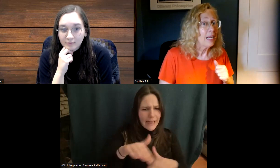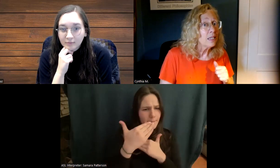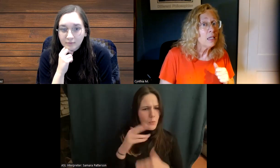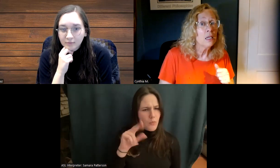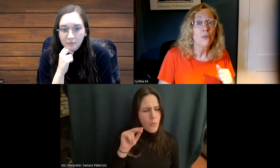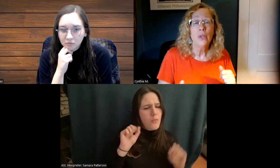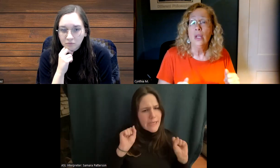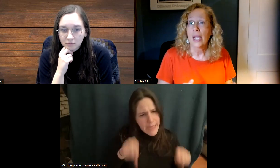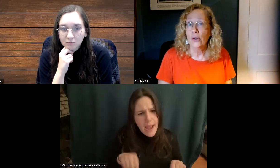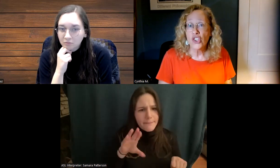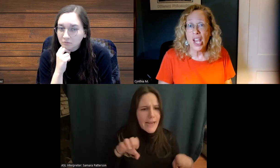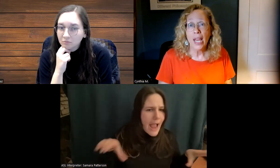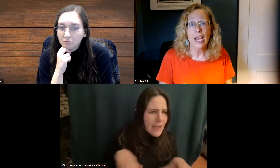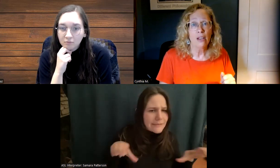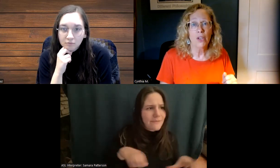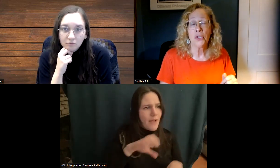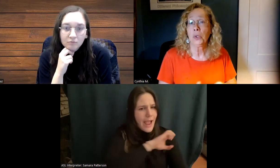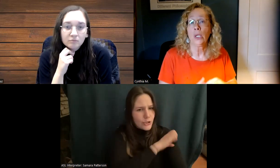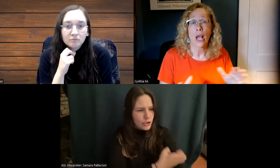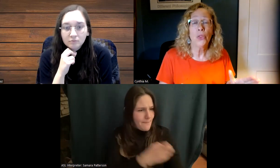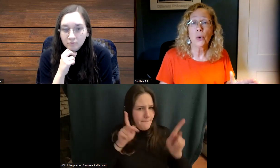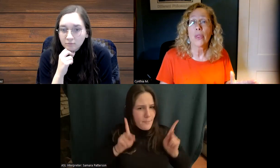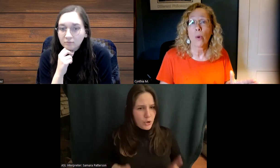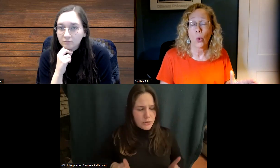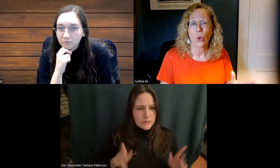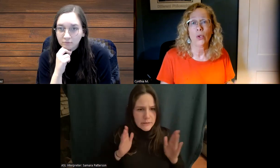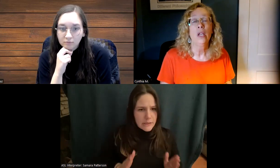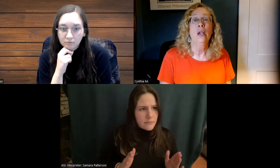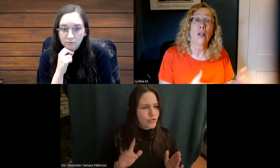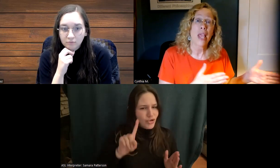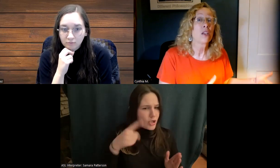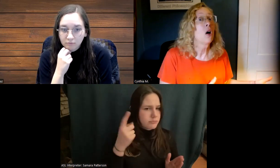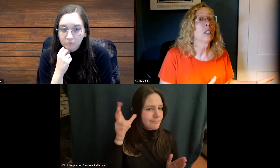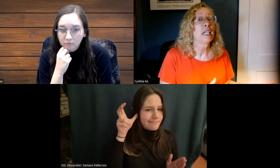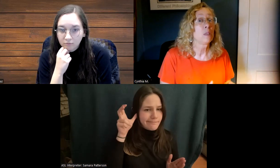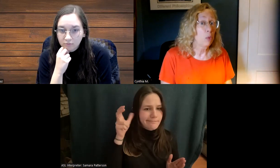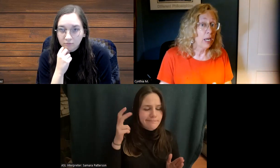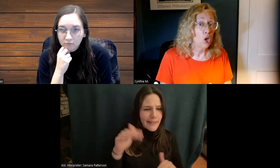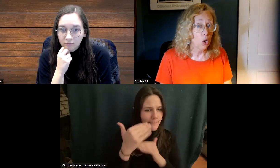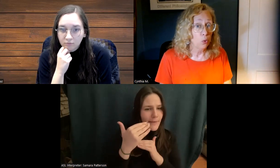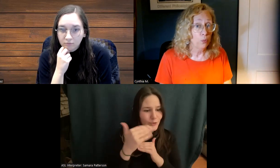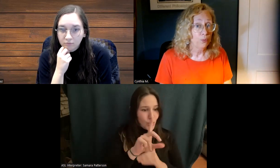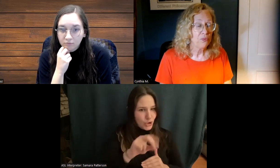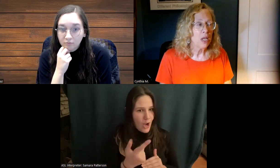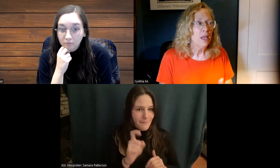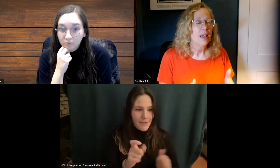an active, energetic individual out there in that world. And that dog needs to be ready to